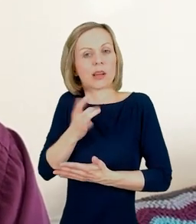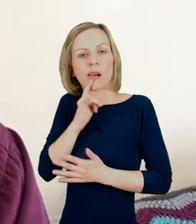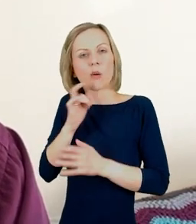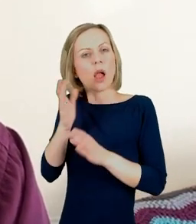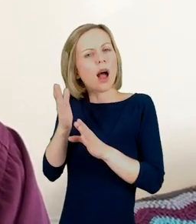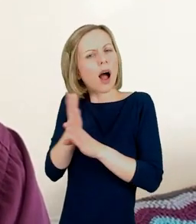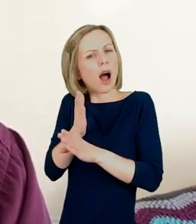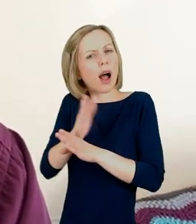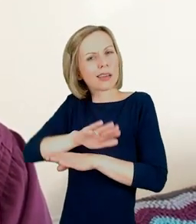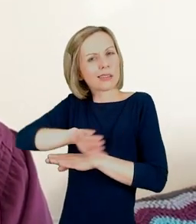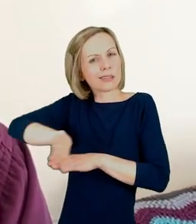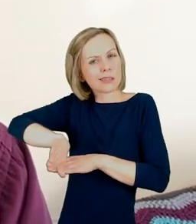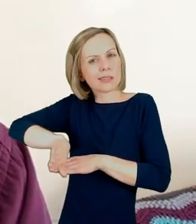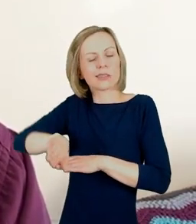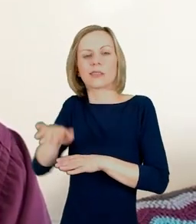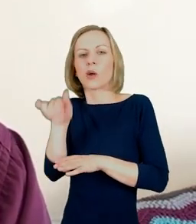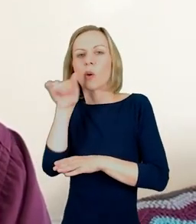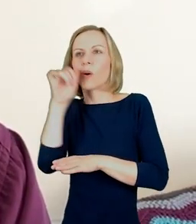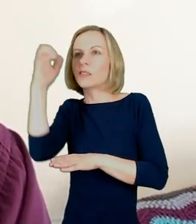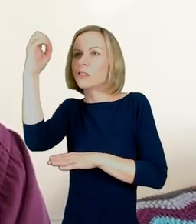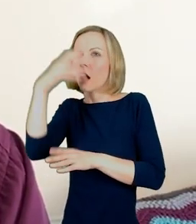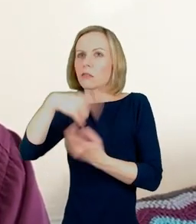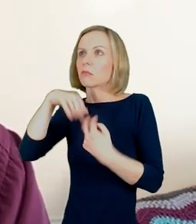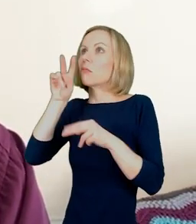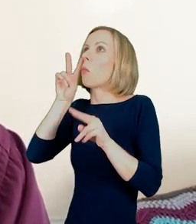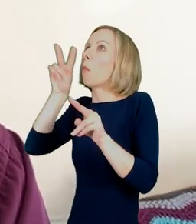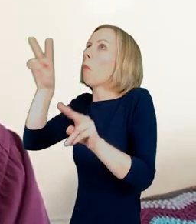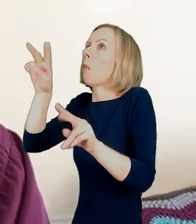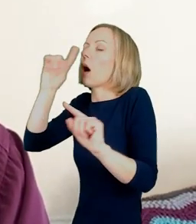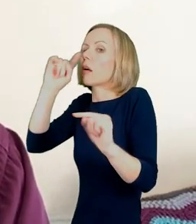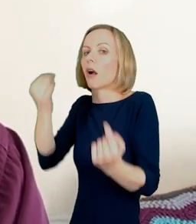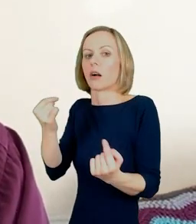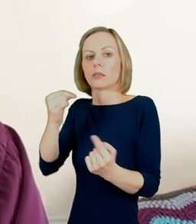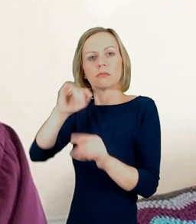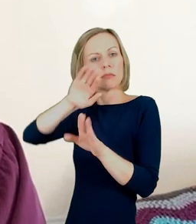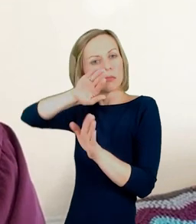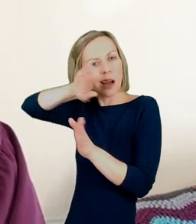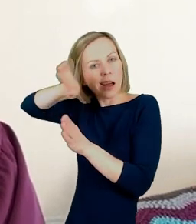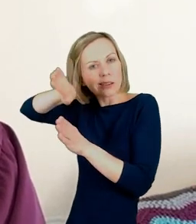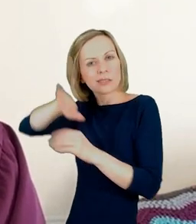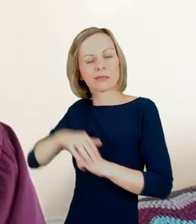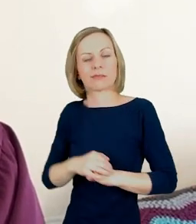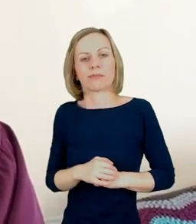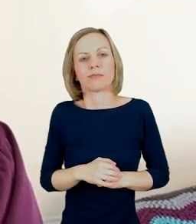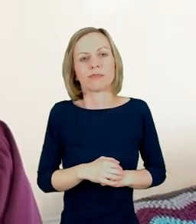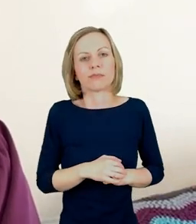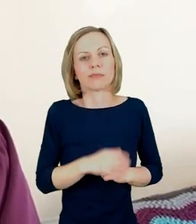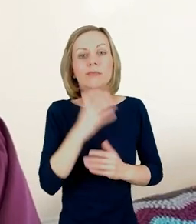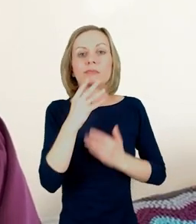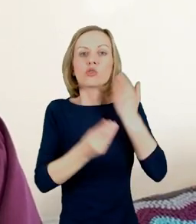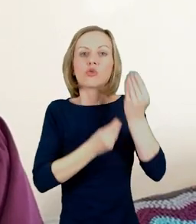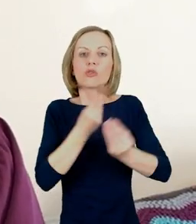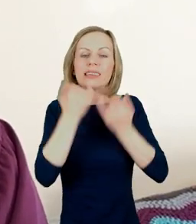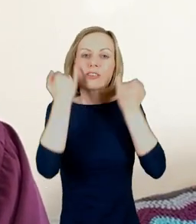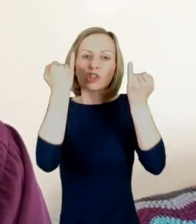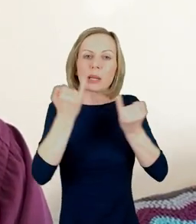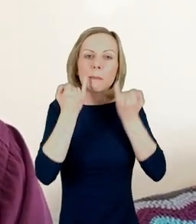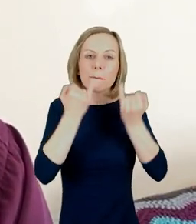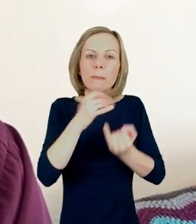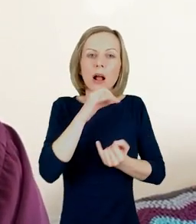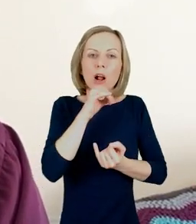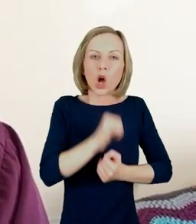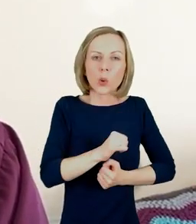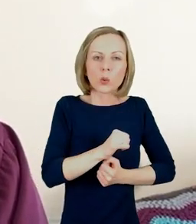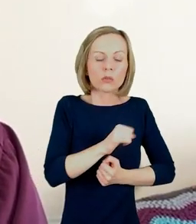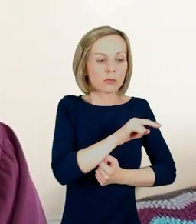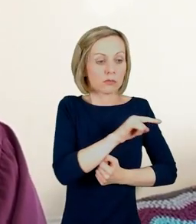sight, like the sun we learn not to stare at. In the parable of the sheep and the goats, it's the hungry